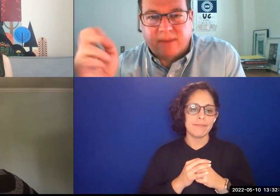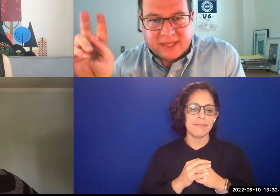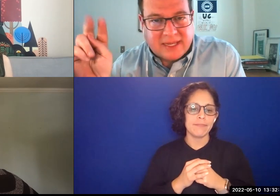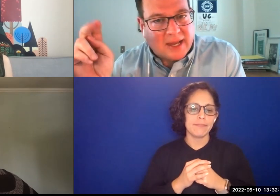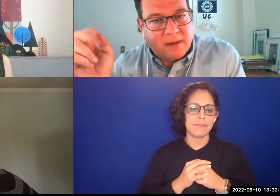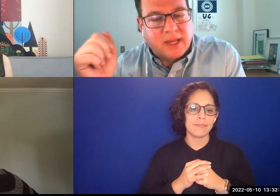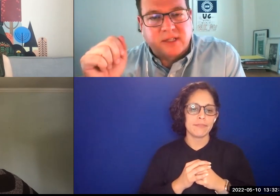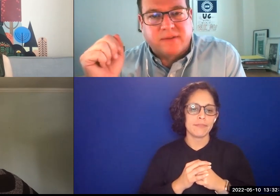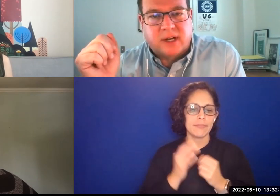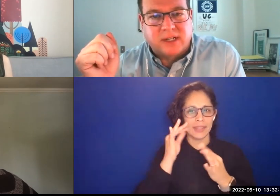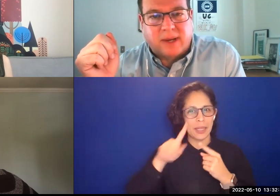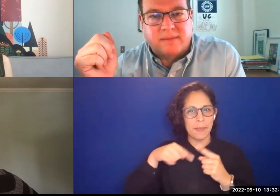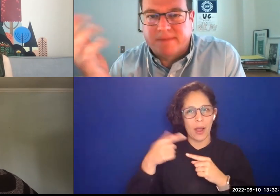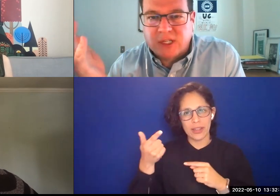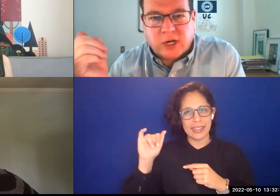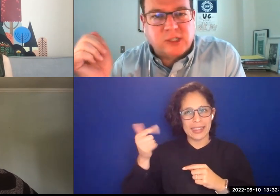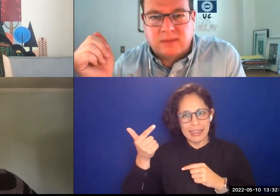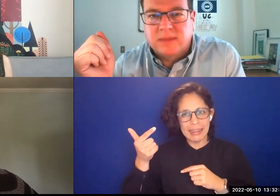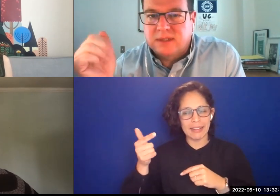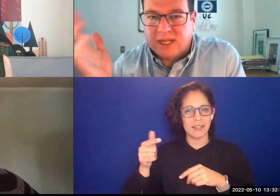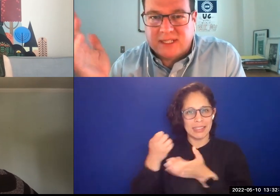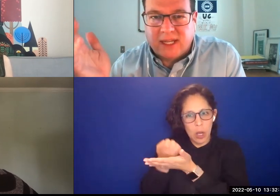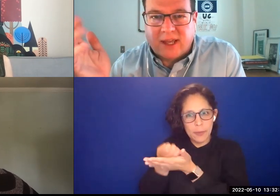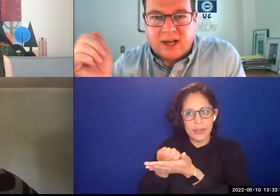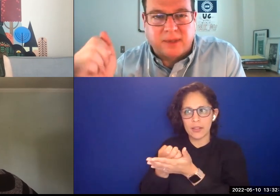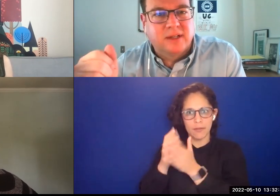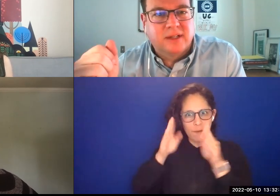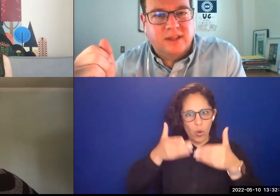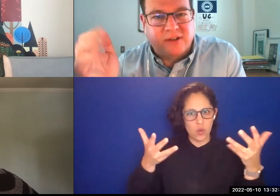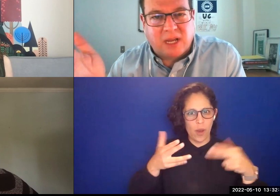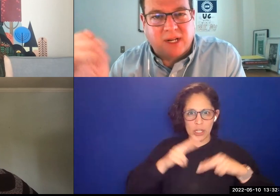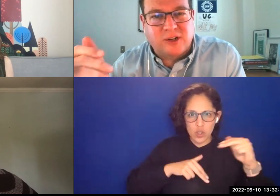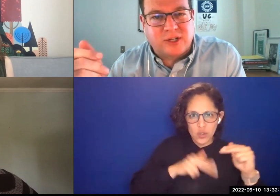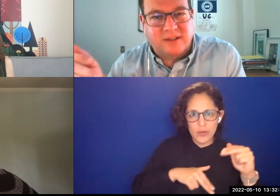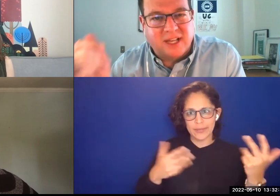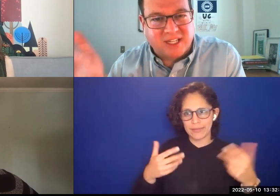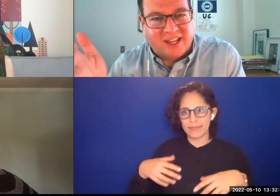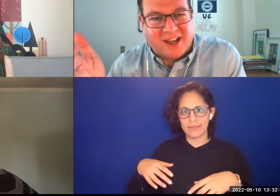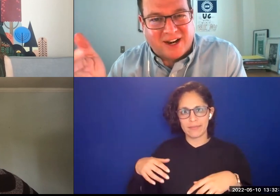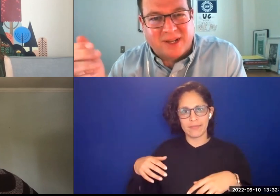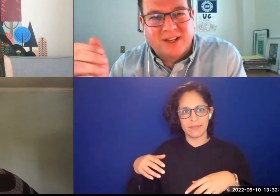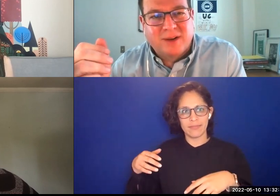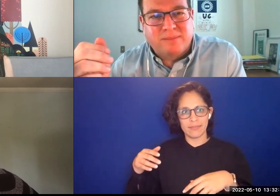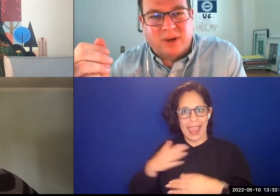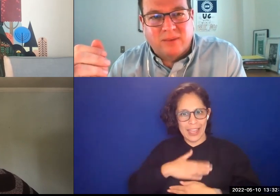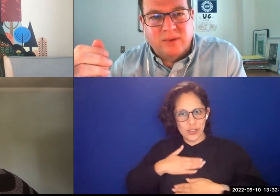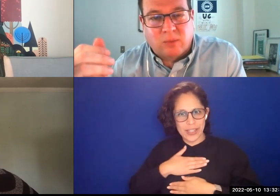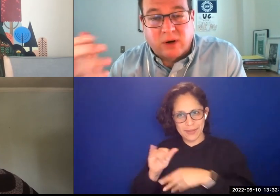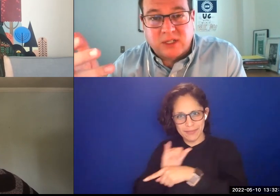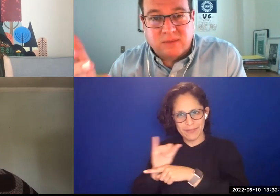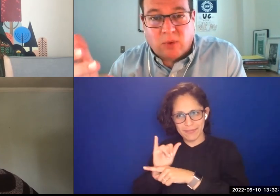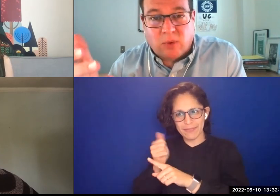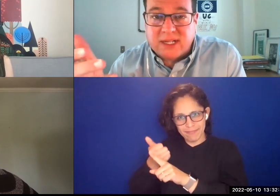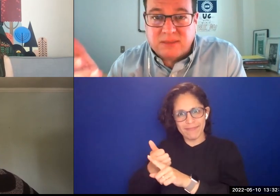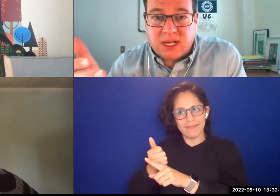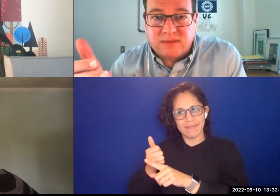If you think about the gig economy that's often talked about, construction is the gig economy. The entertainment industry is the gig economy. But